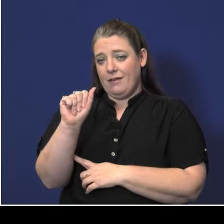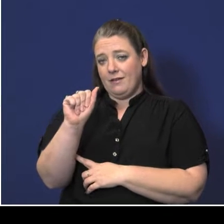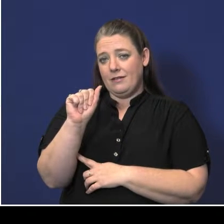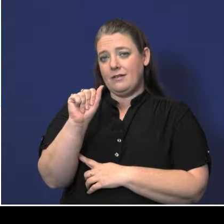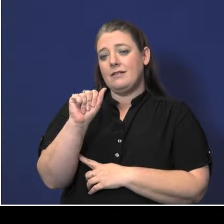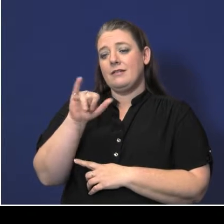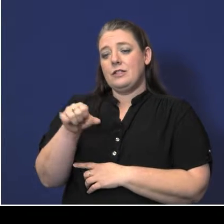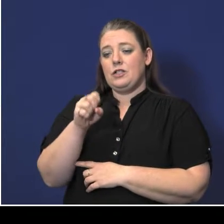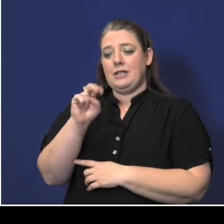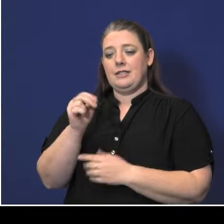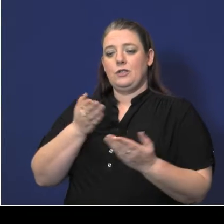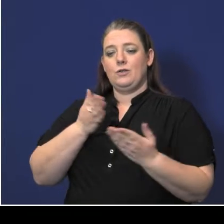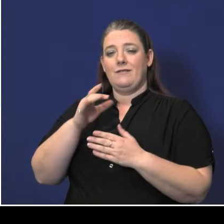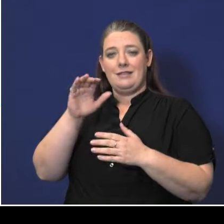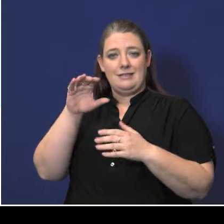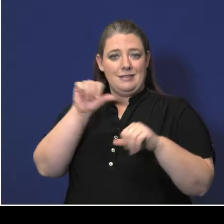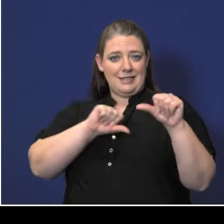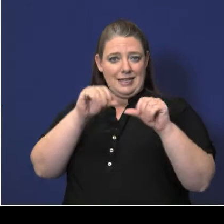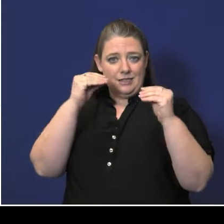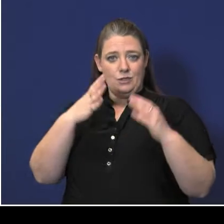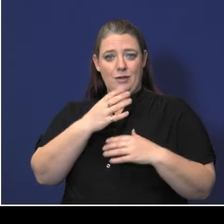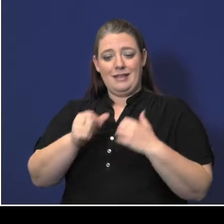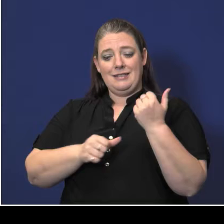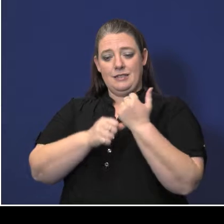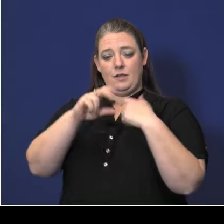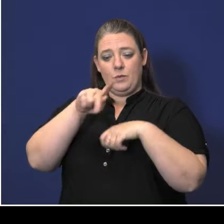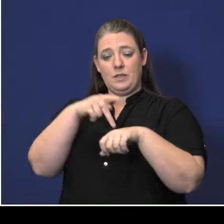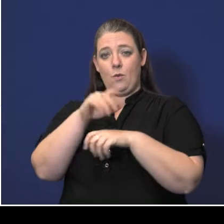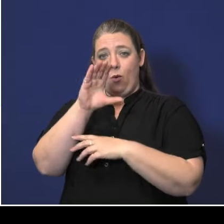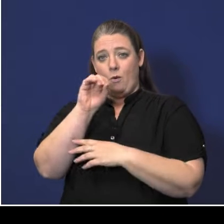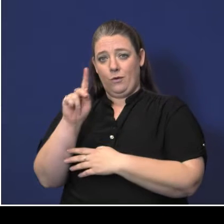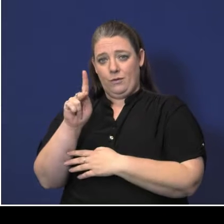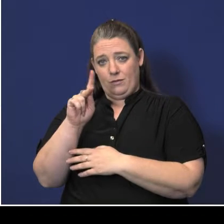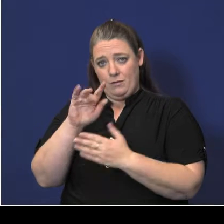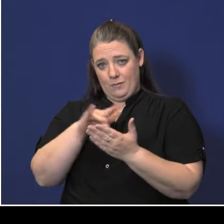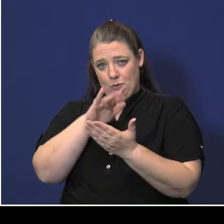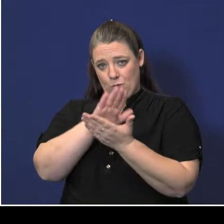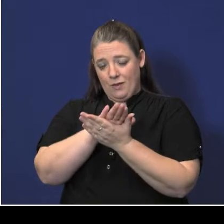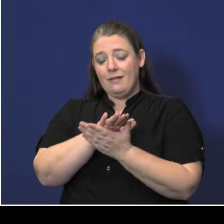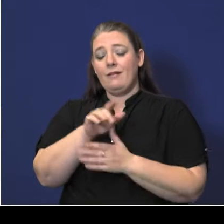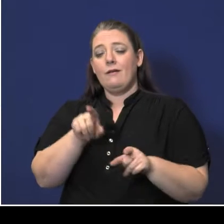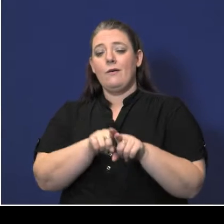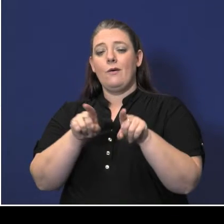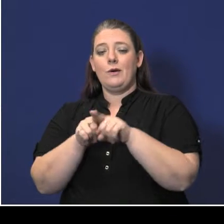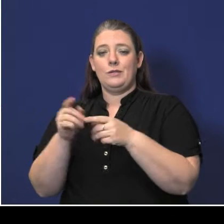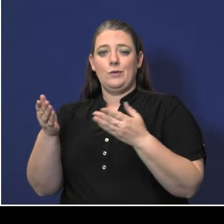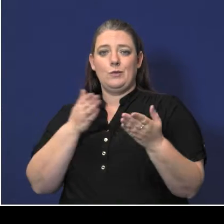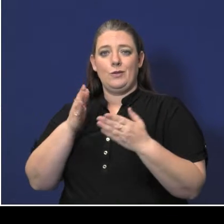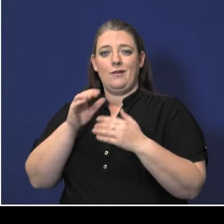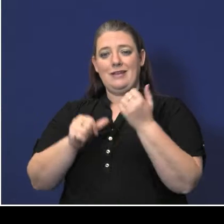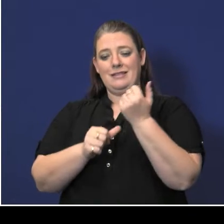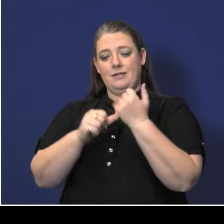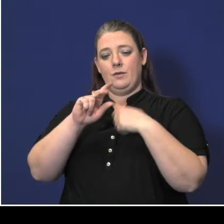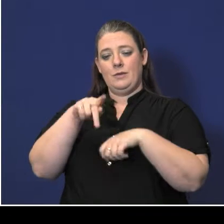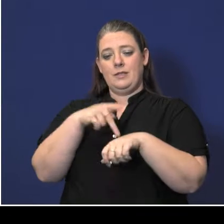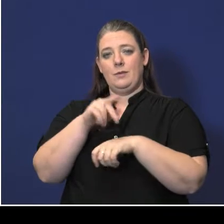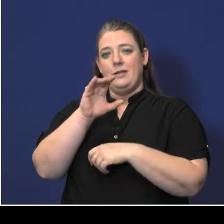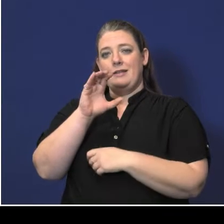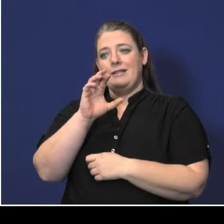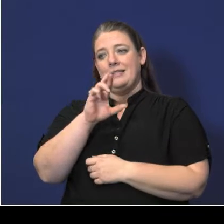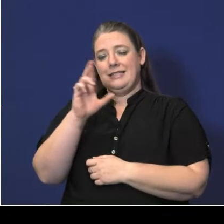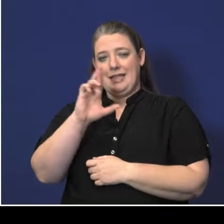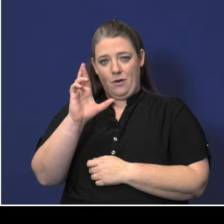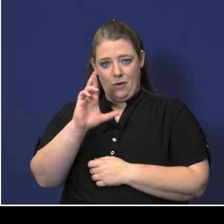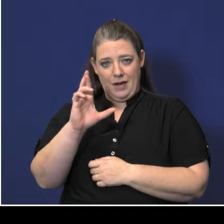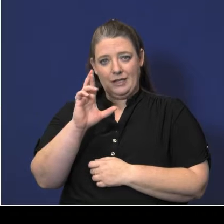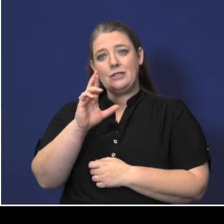Jason served as a science teacher and assistant principal at Cook Middle School. He also served as an assistant principal at Cypress Ranch High School